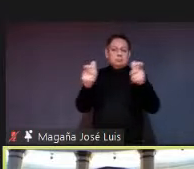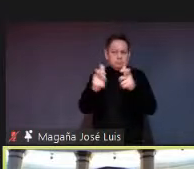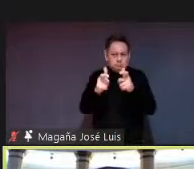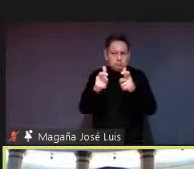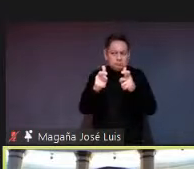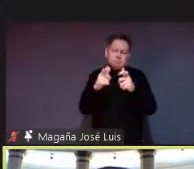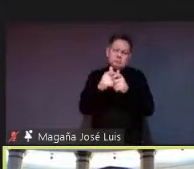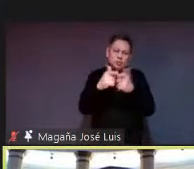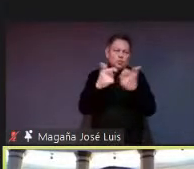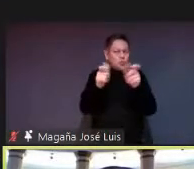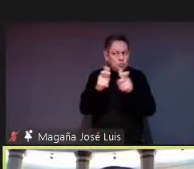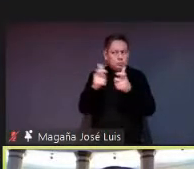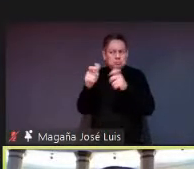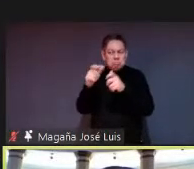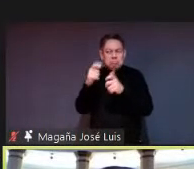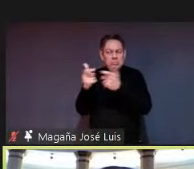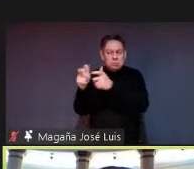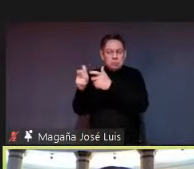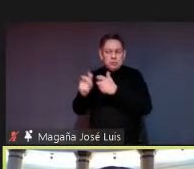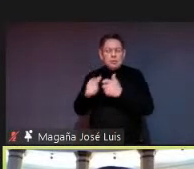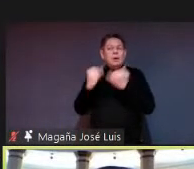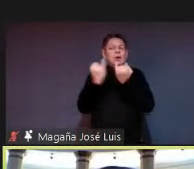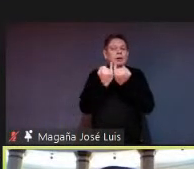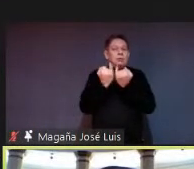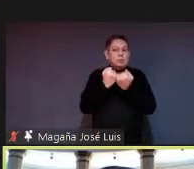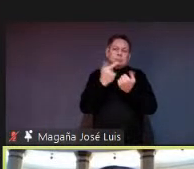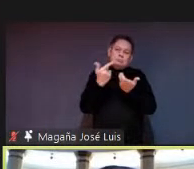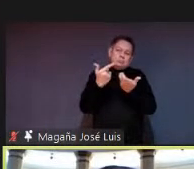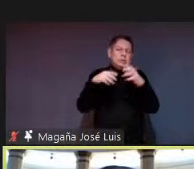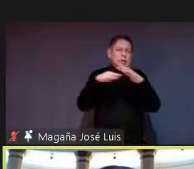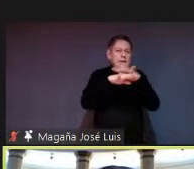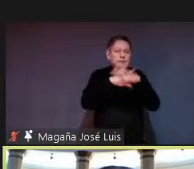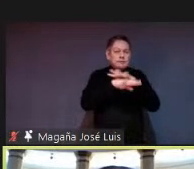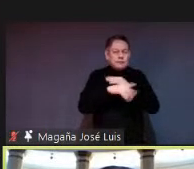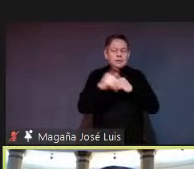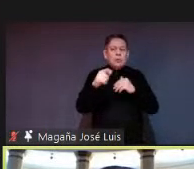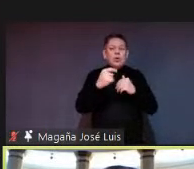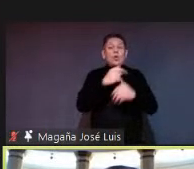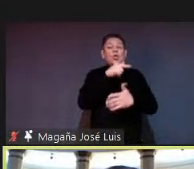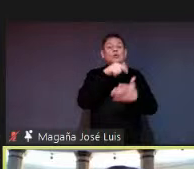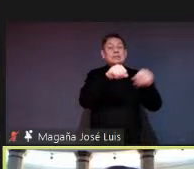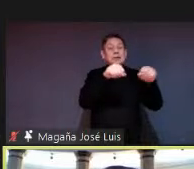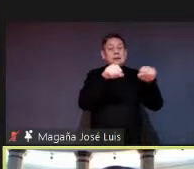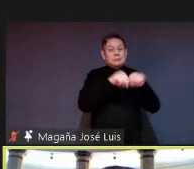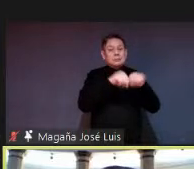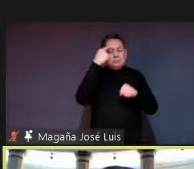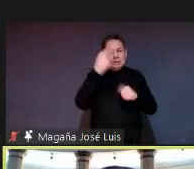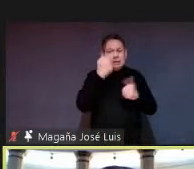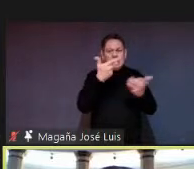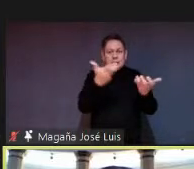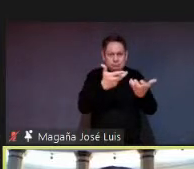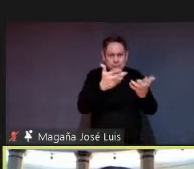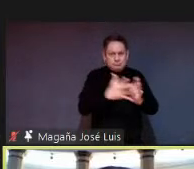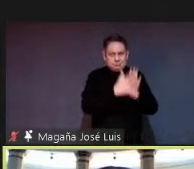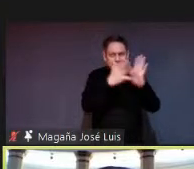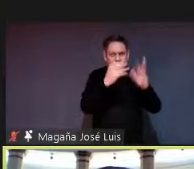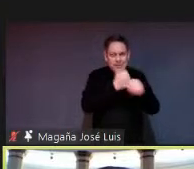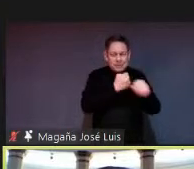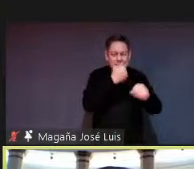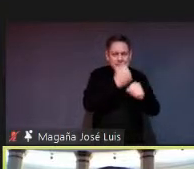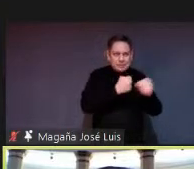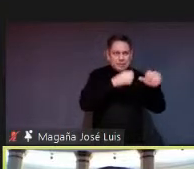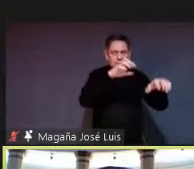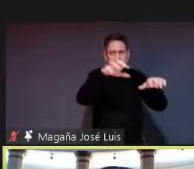because competencies included small groups of students. We implemented or established several